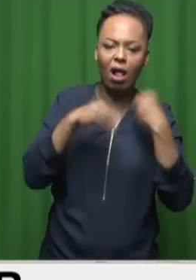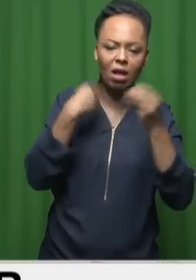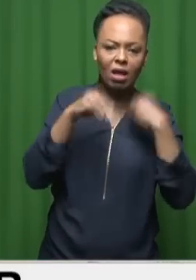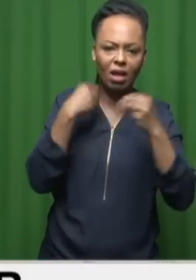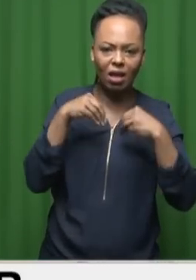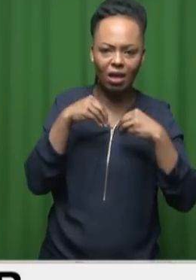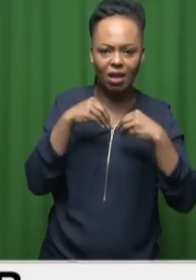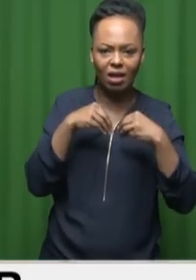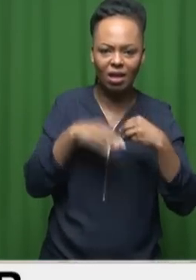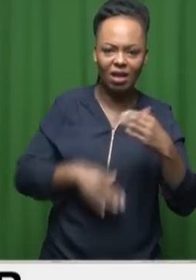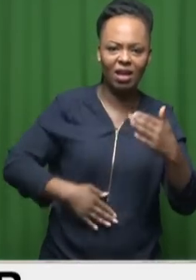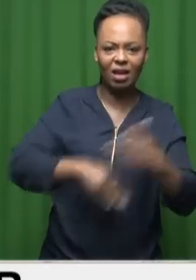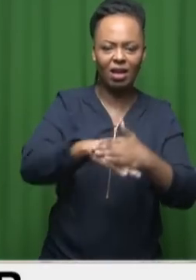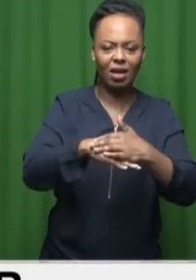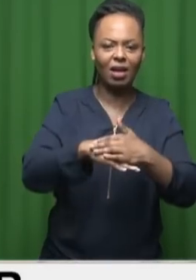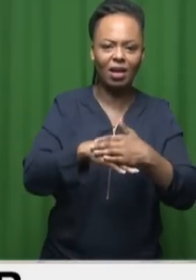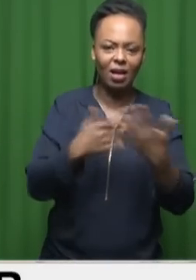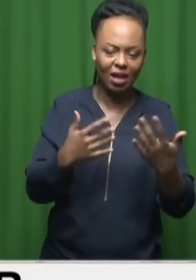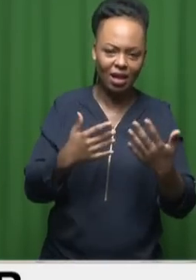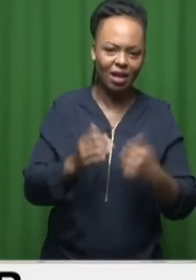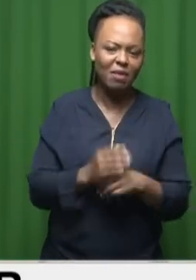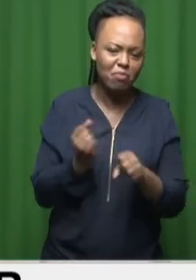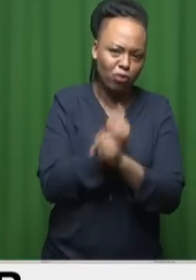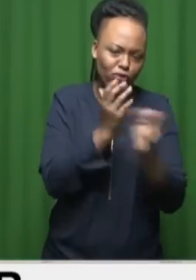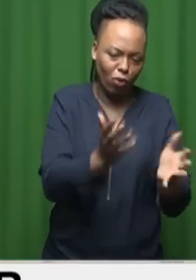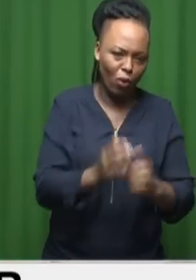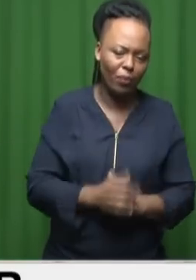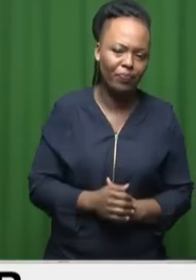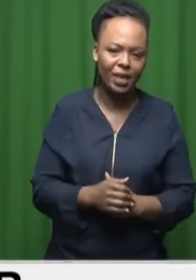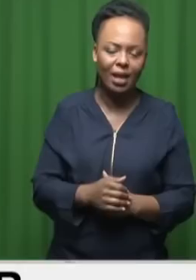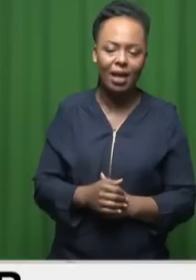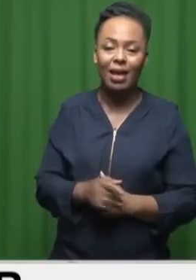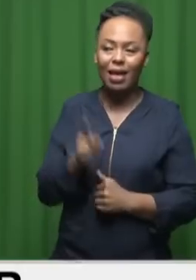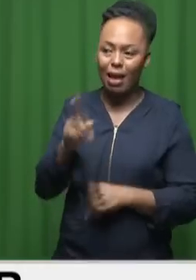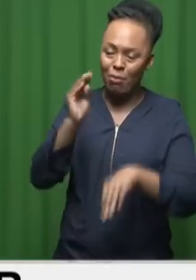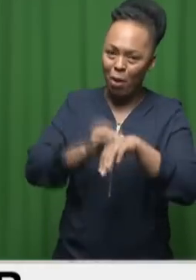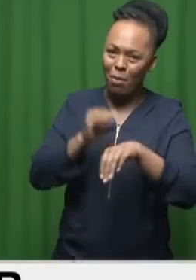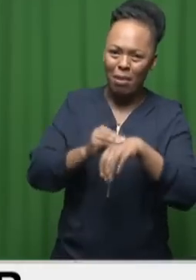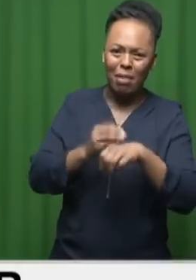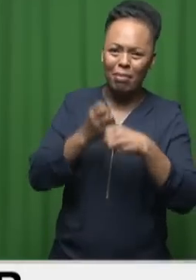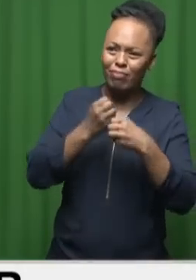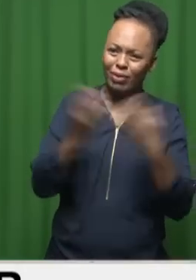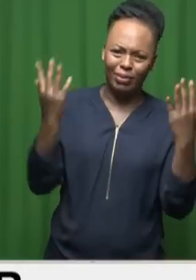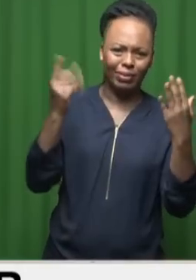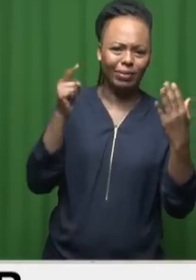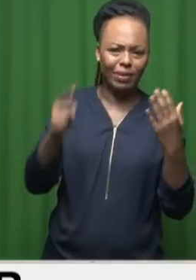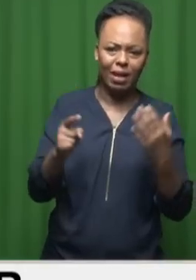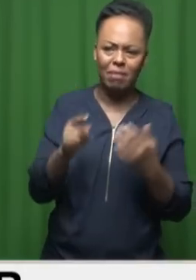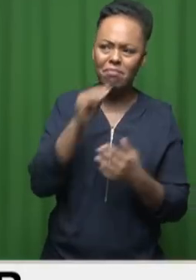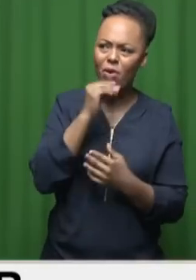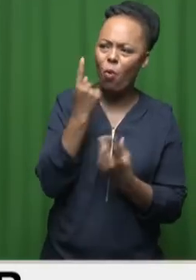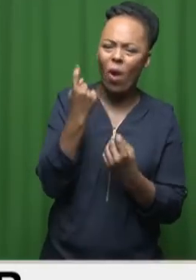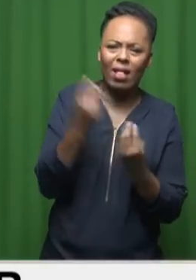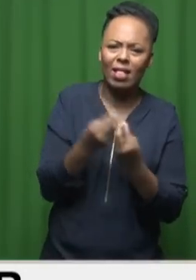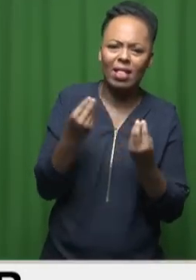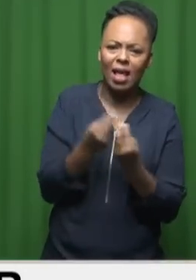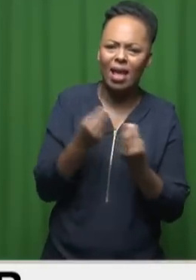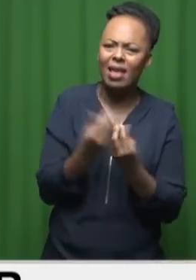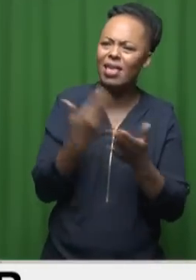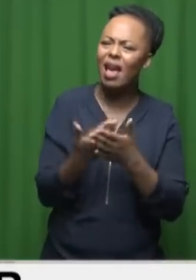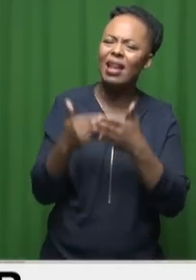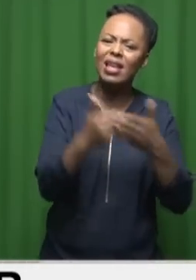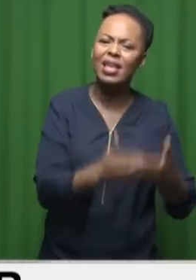basically. That's very disconcerting, because these are not insurmountable problems. These are things that one would imagine can be taken care